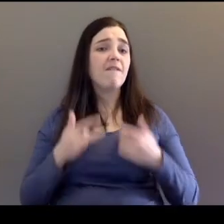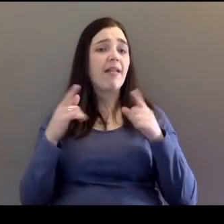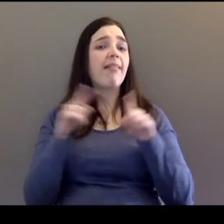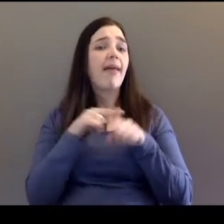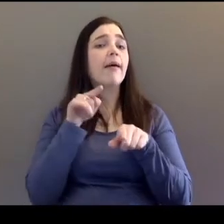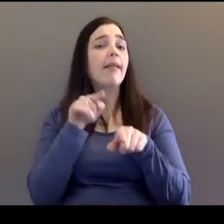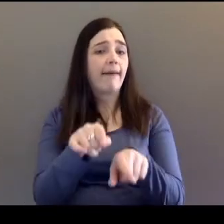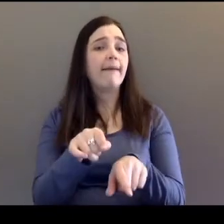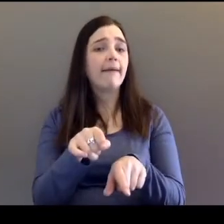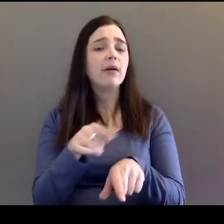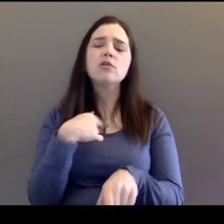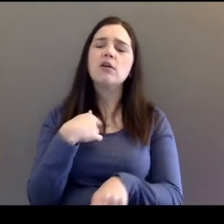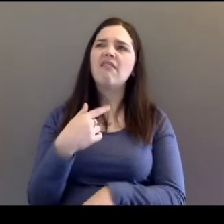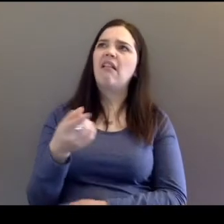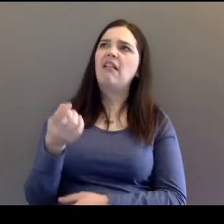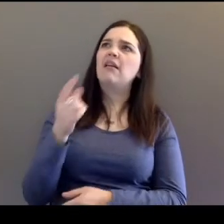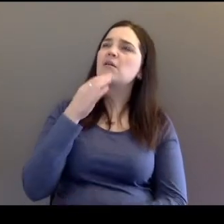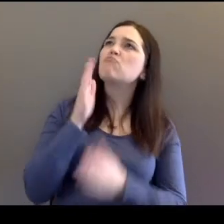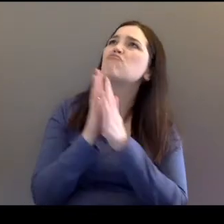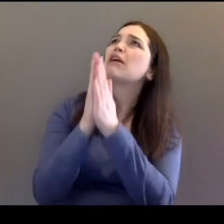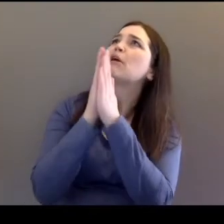pray and we don't seem to get answers.